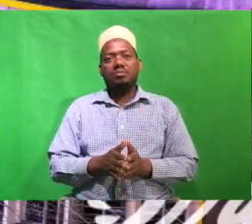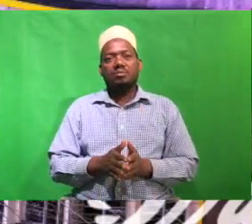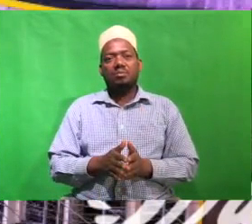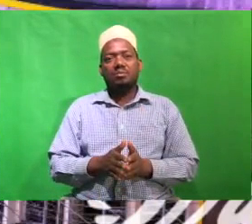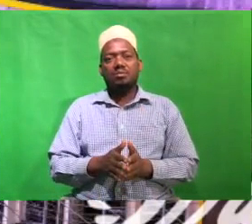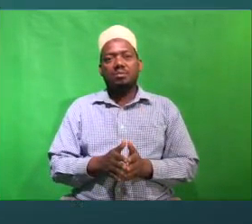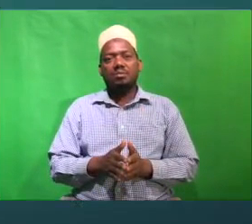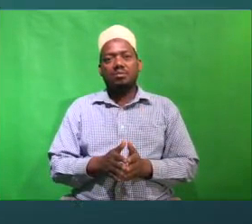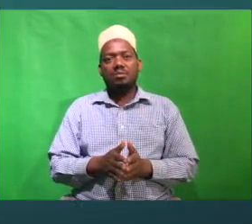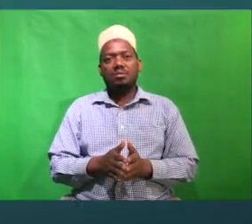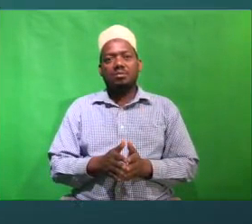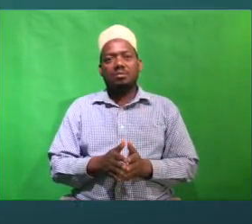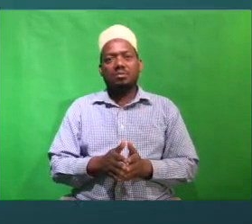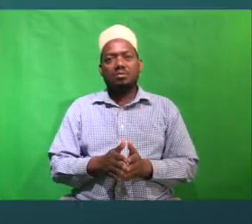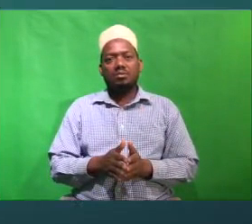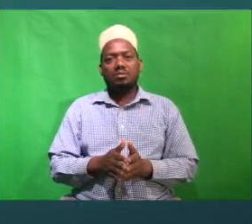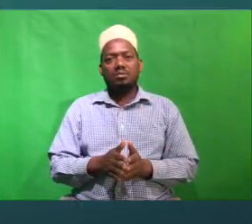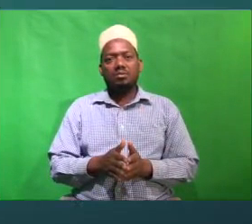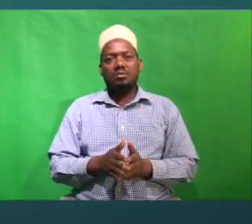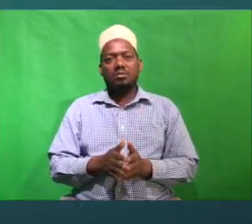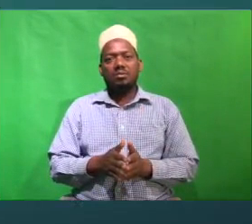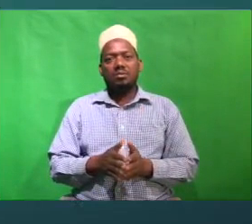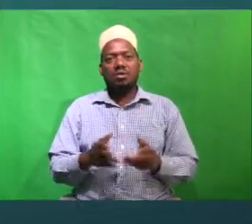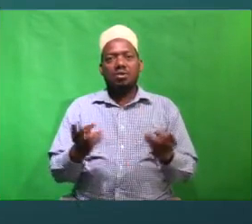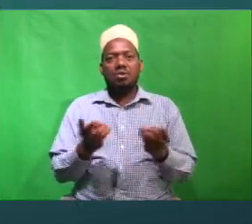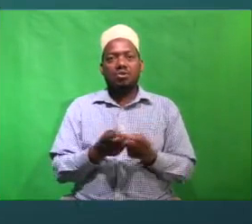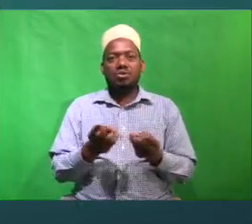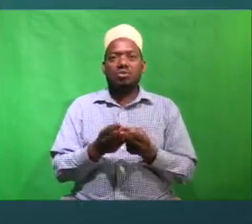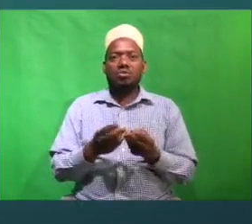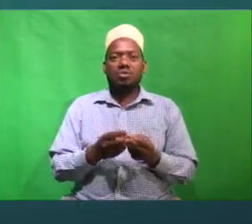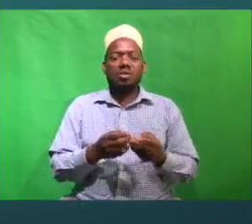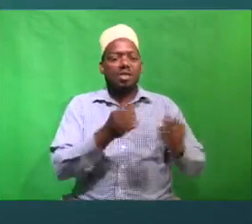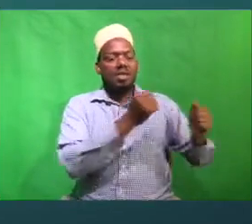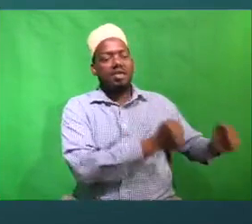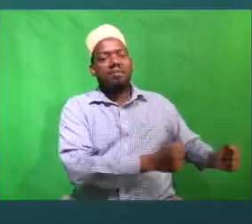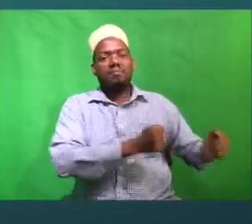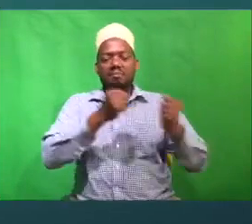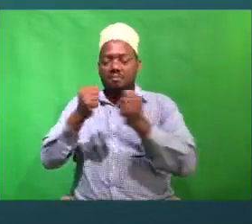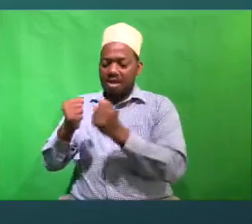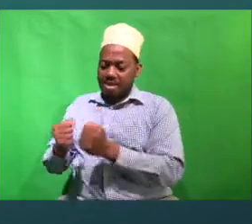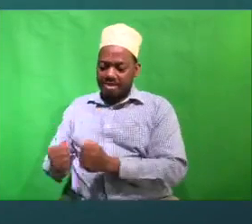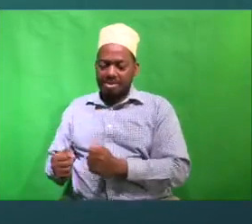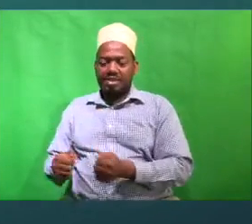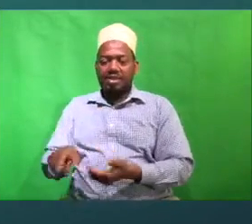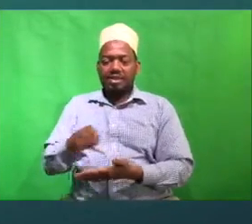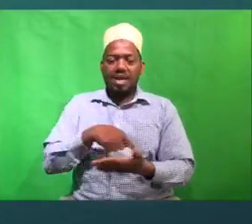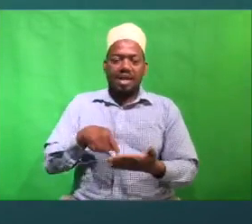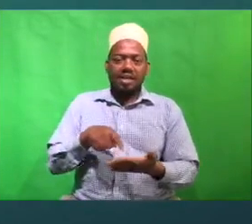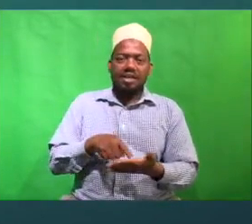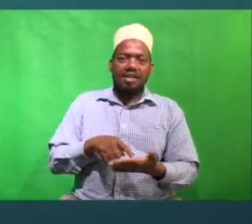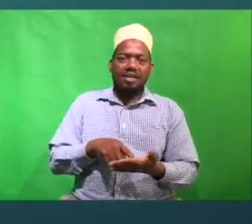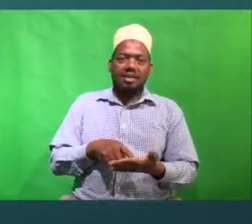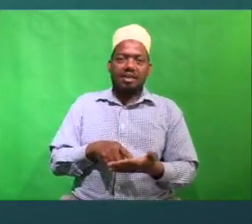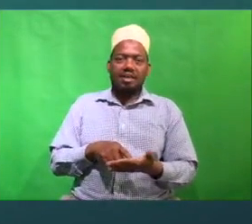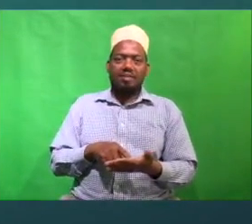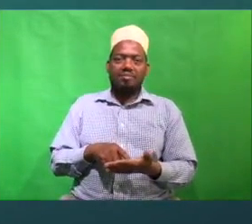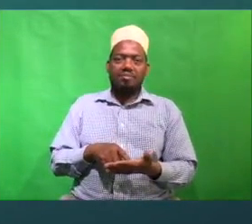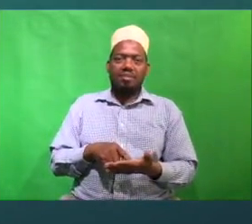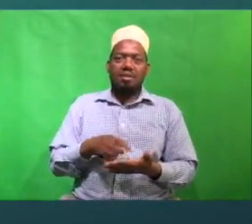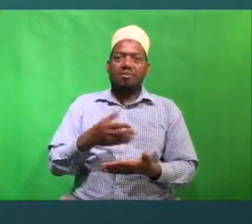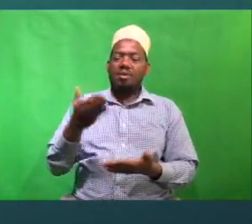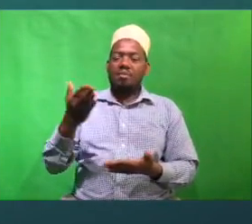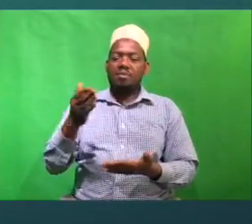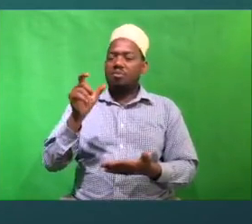on the besides the road. And migrate on the area which is not accessibility. It means that